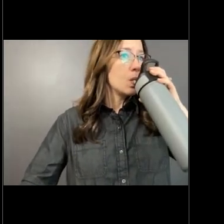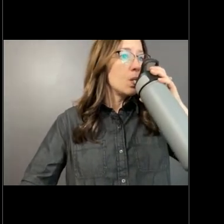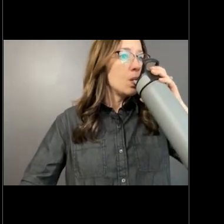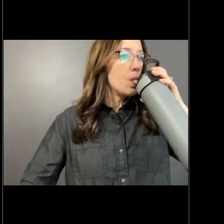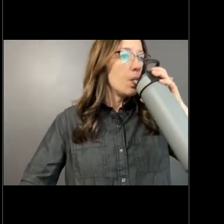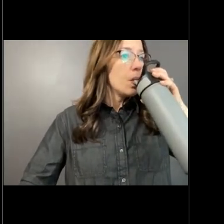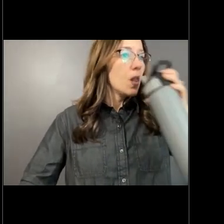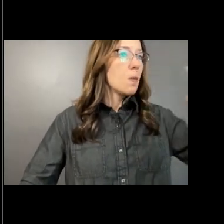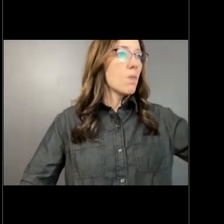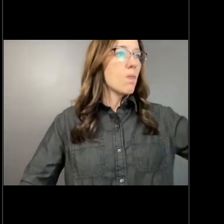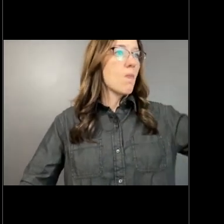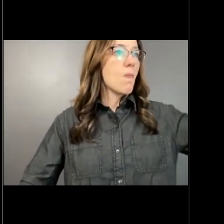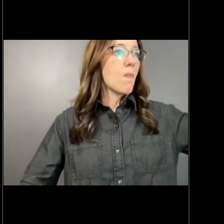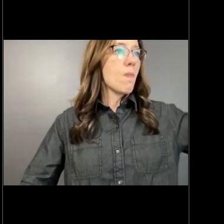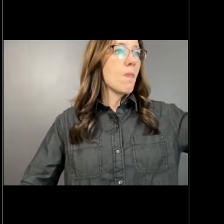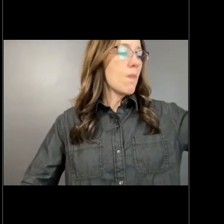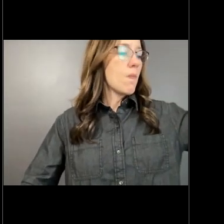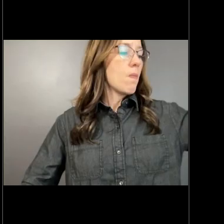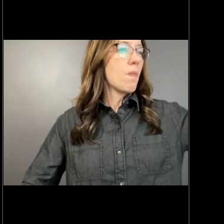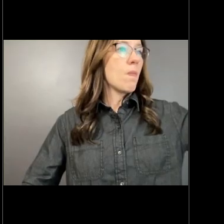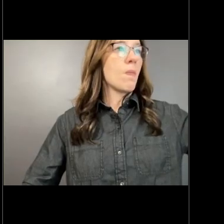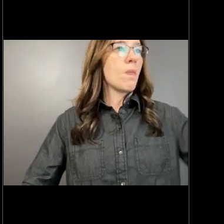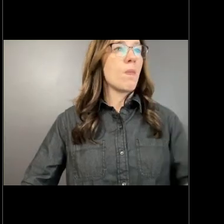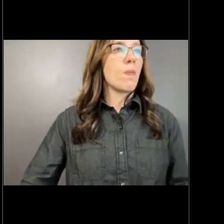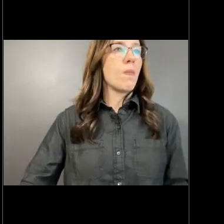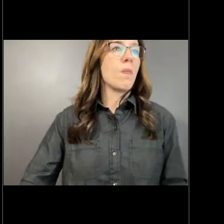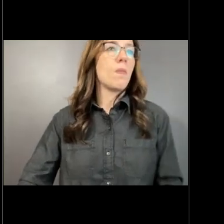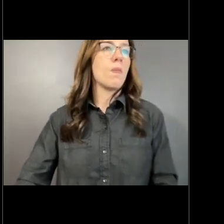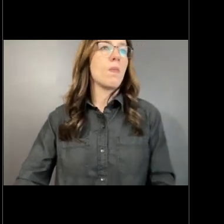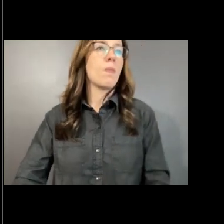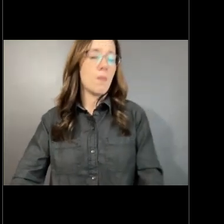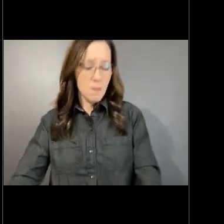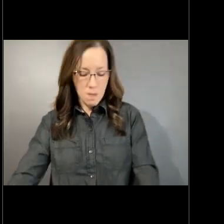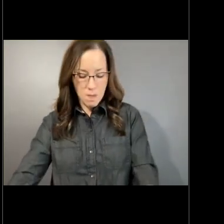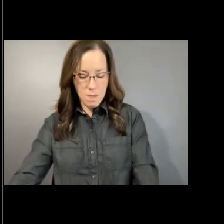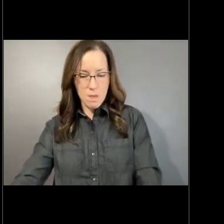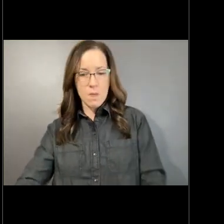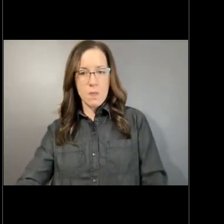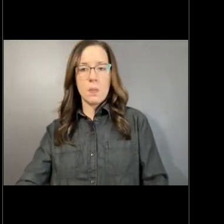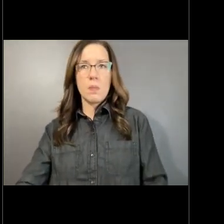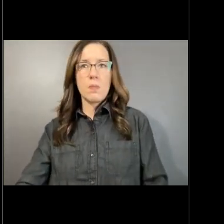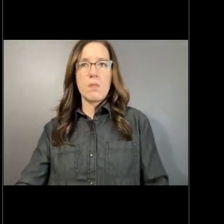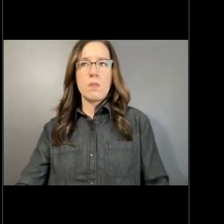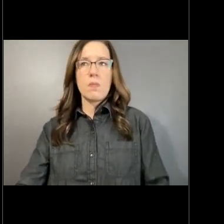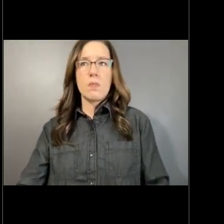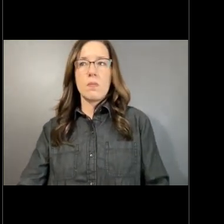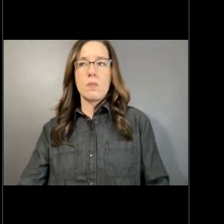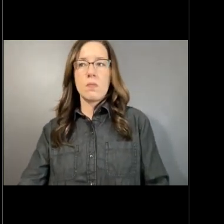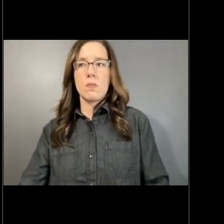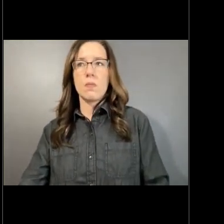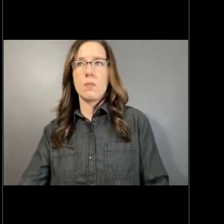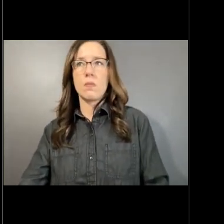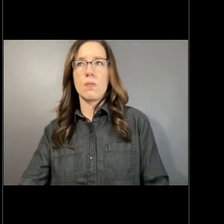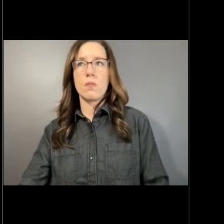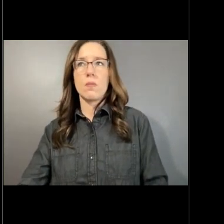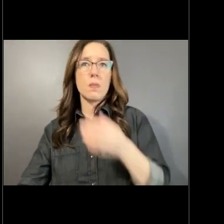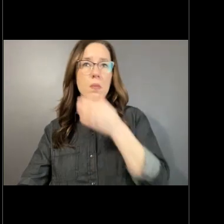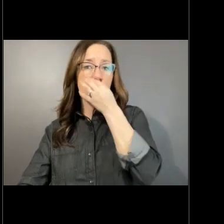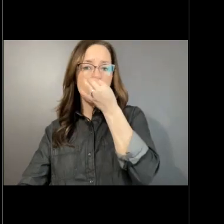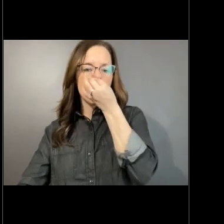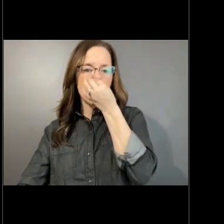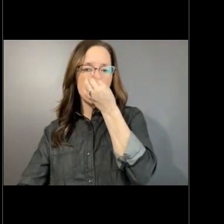for washers and dryers in a kitchen along a row containing other appliances. Is it A, 30 inches by